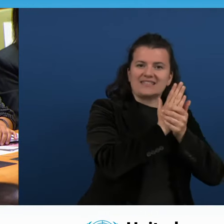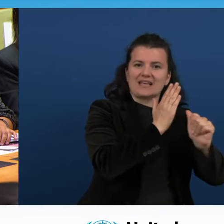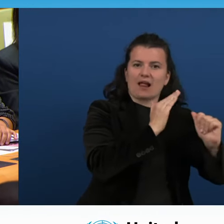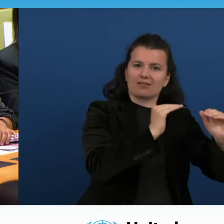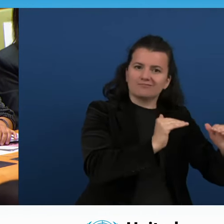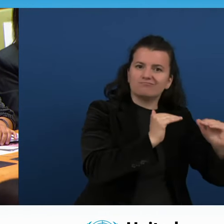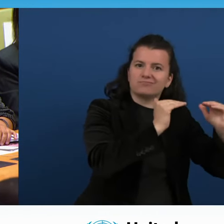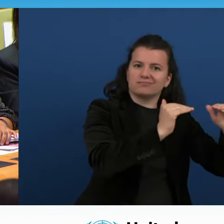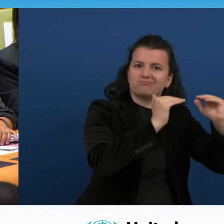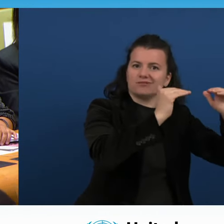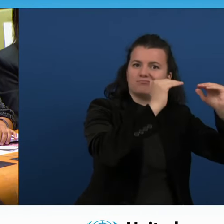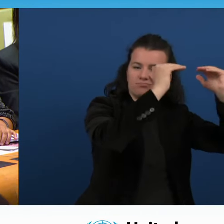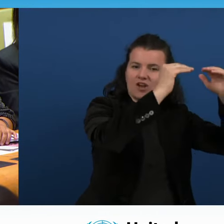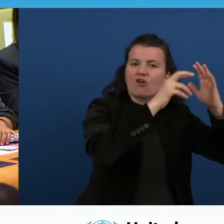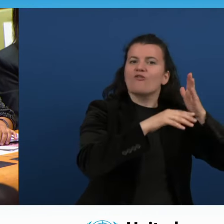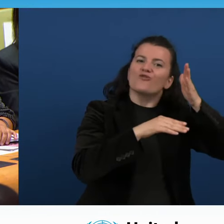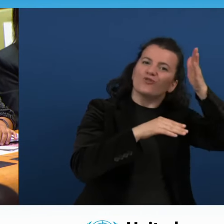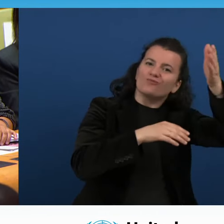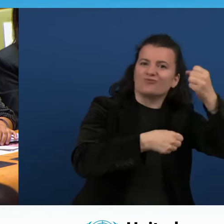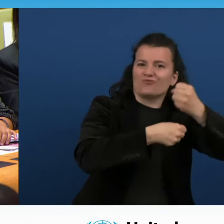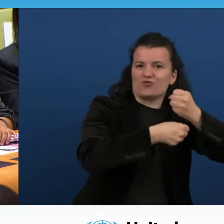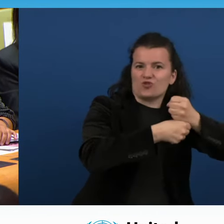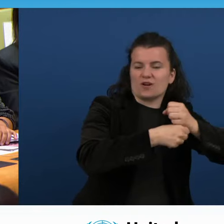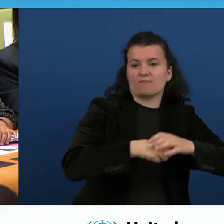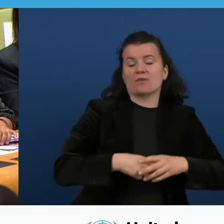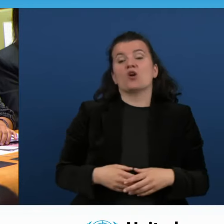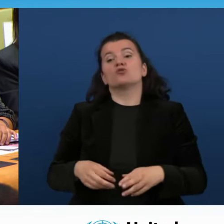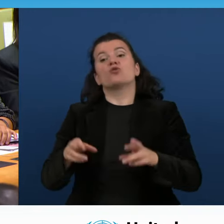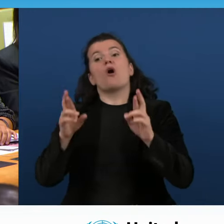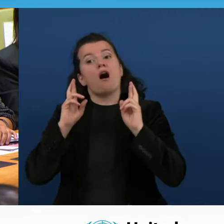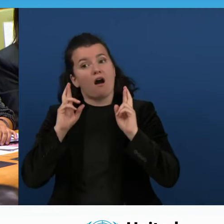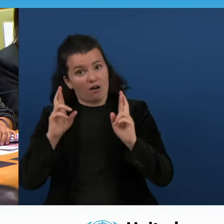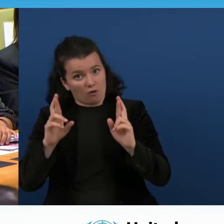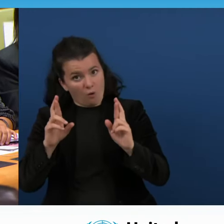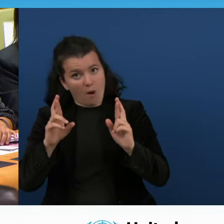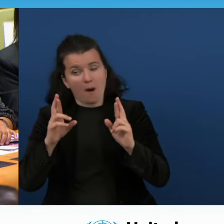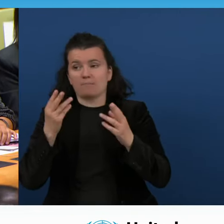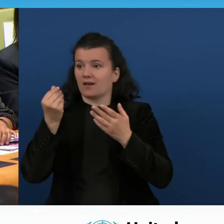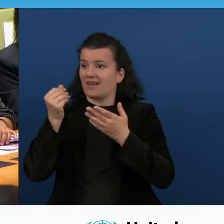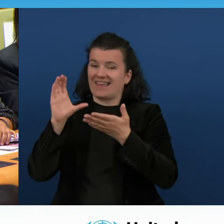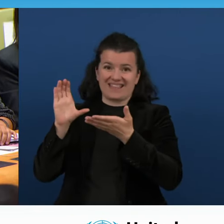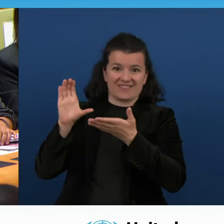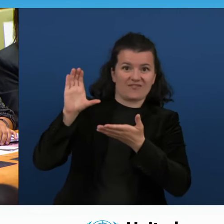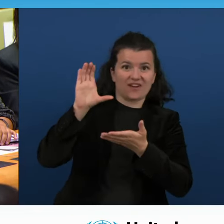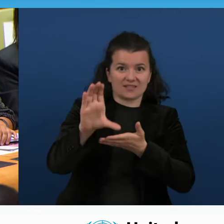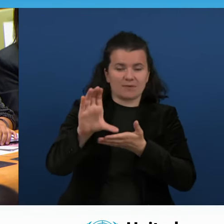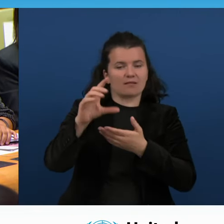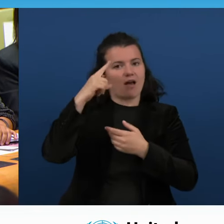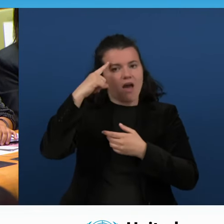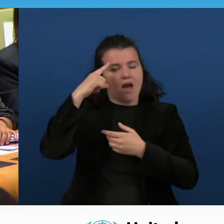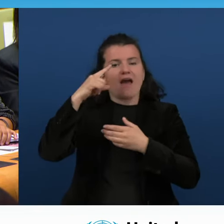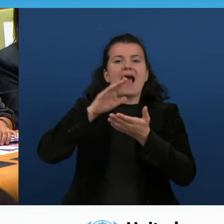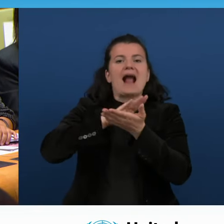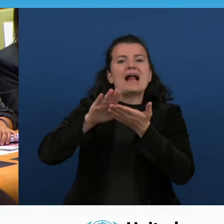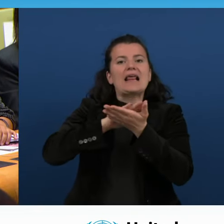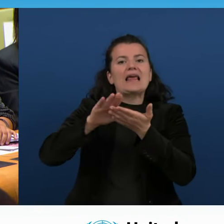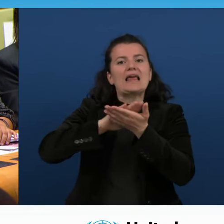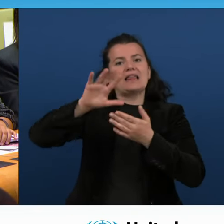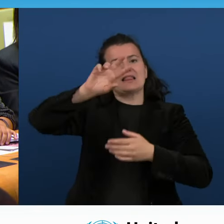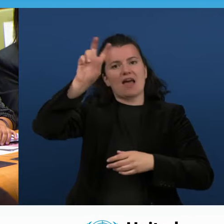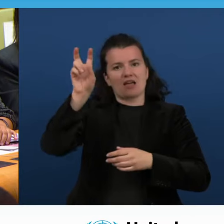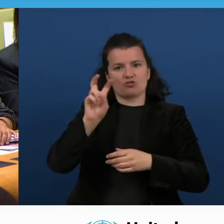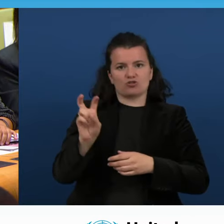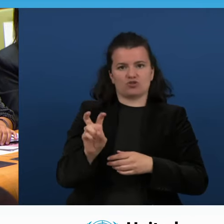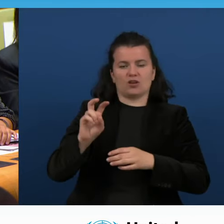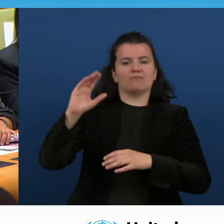So I hope that more investment is concentrated in this area to promote clean energy